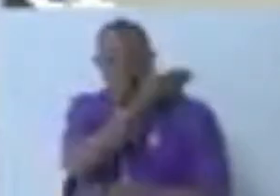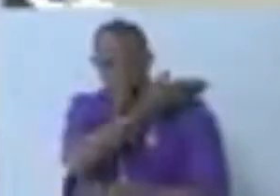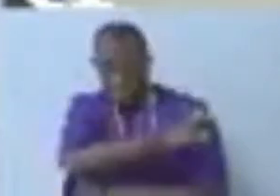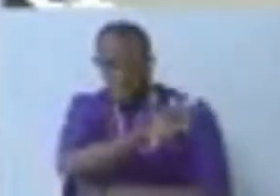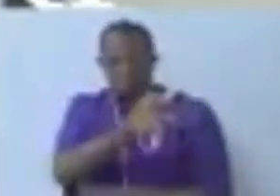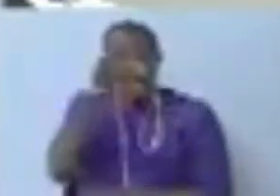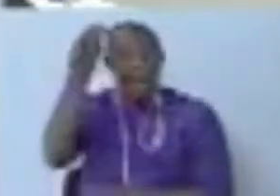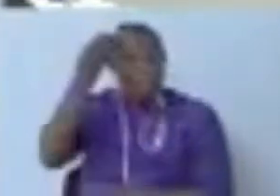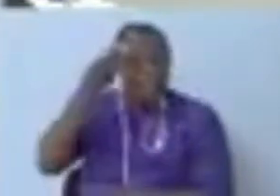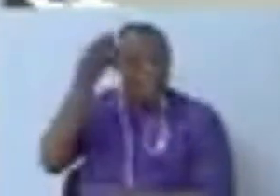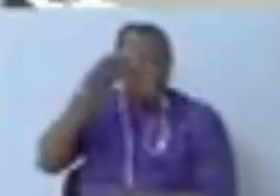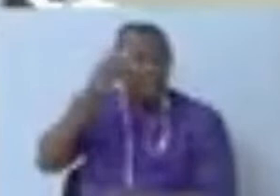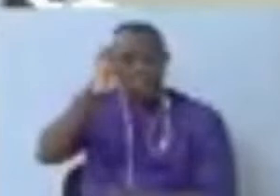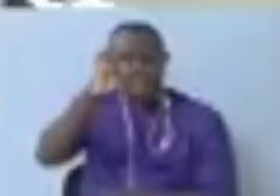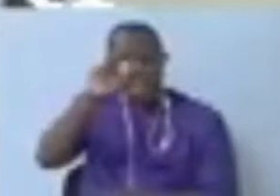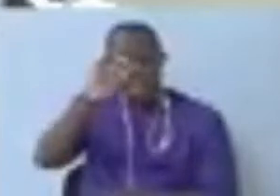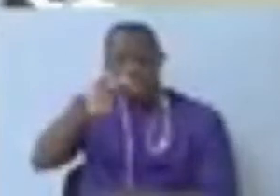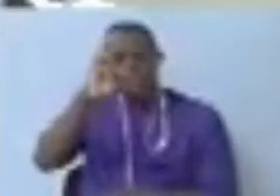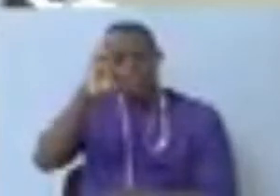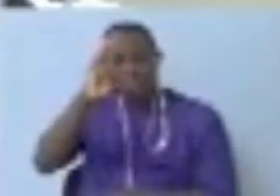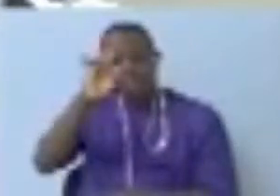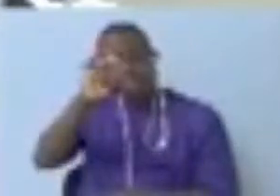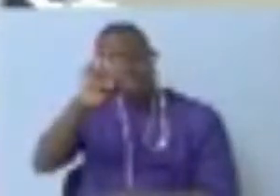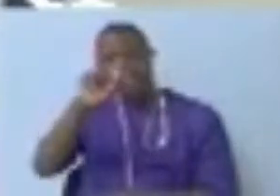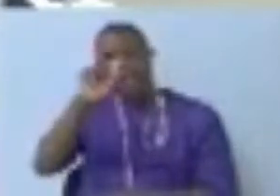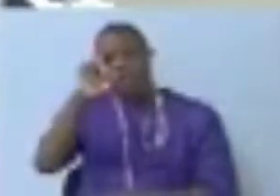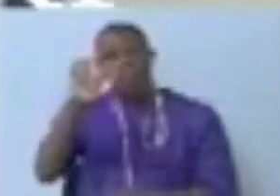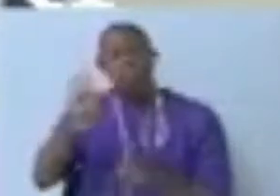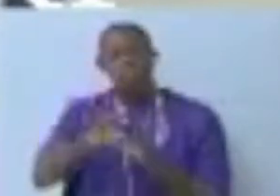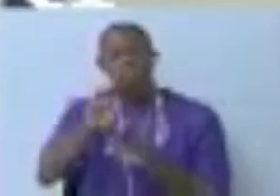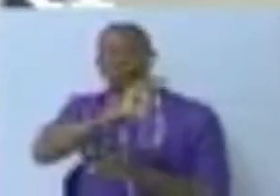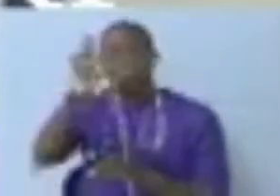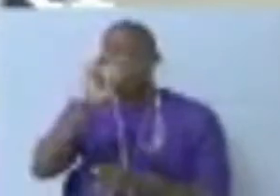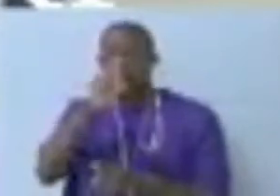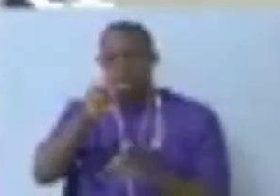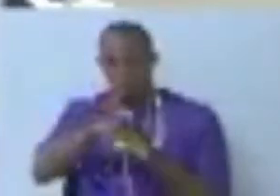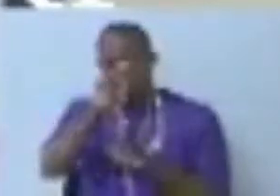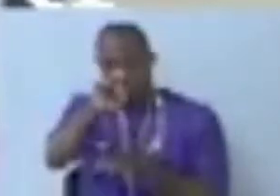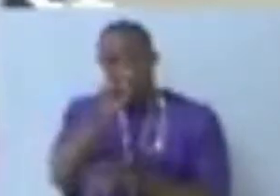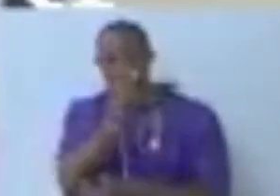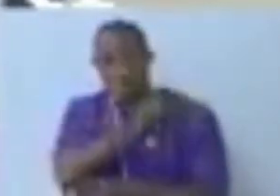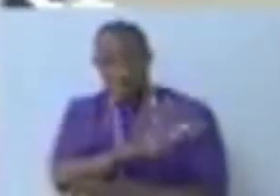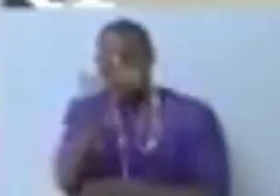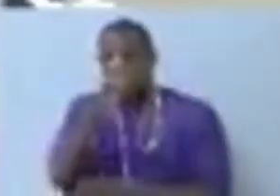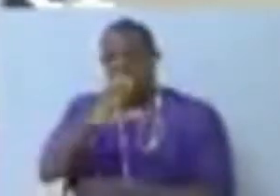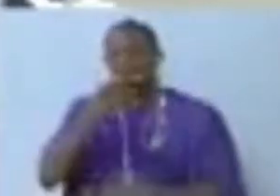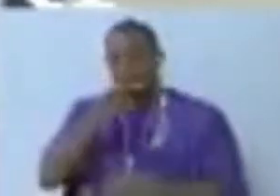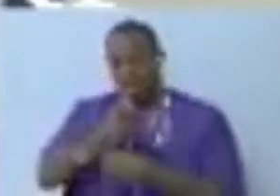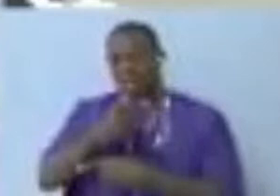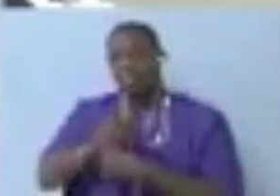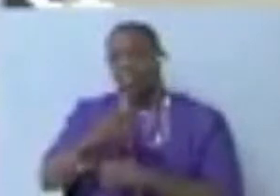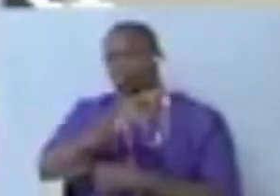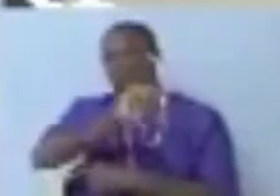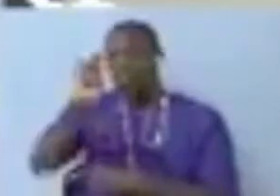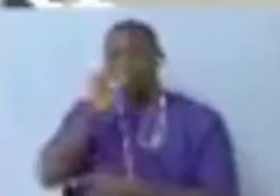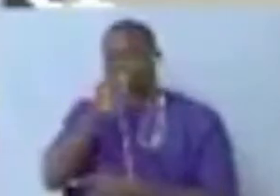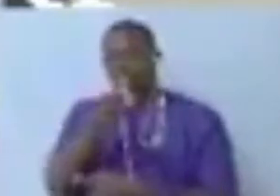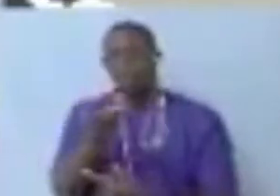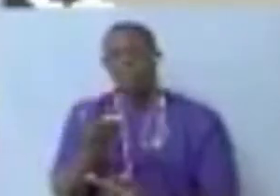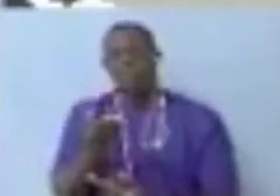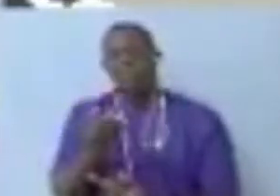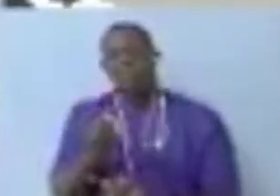Bamako. It does not say that you departed Gambia.